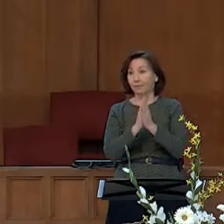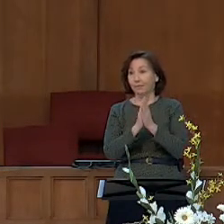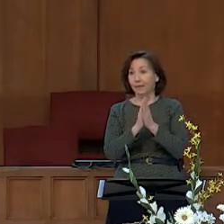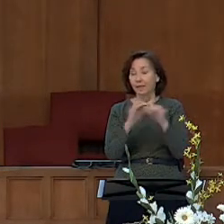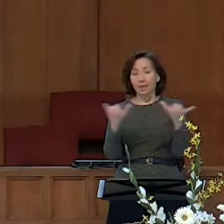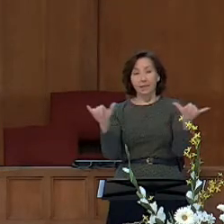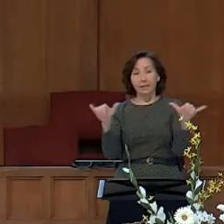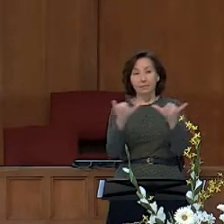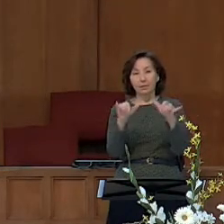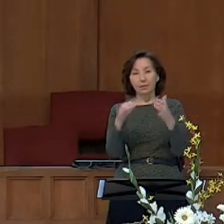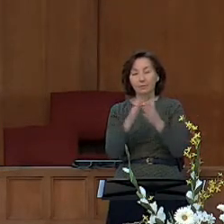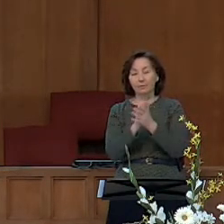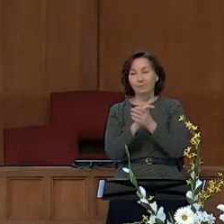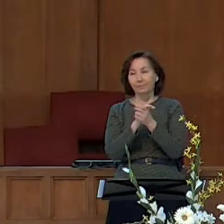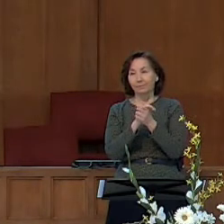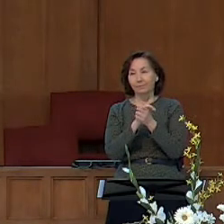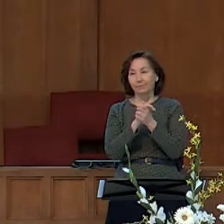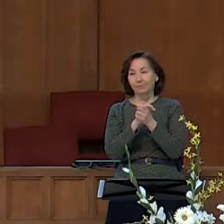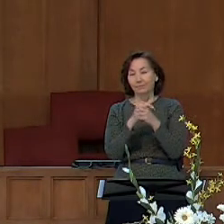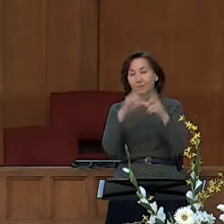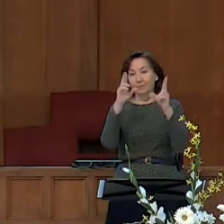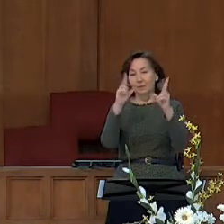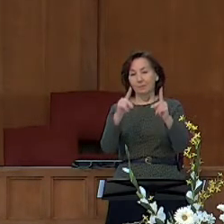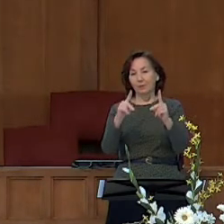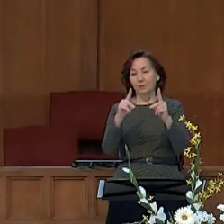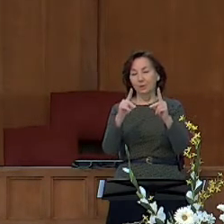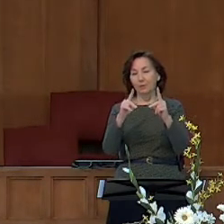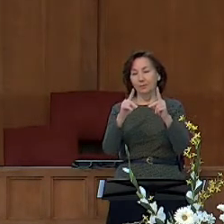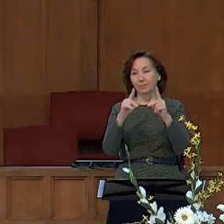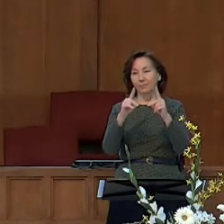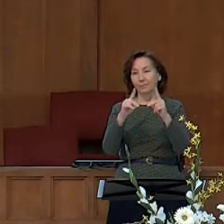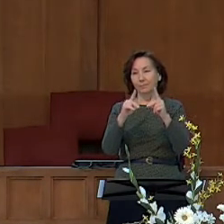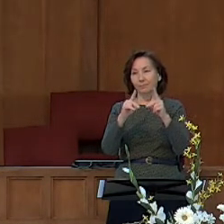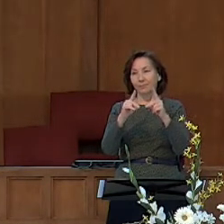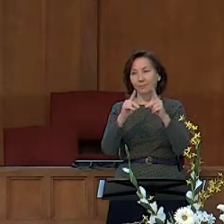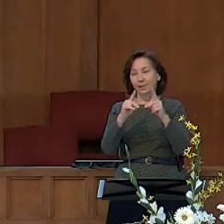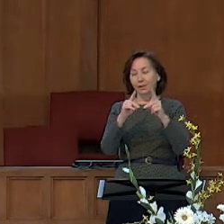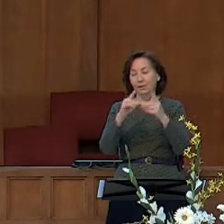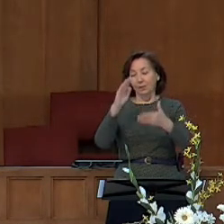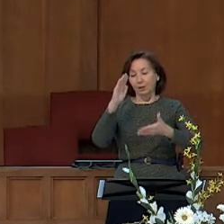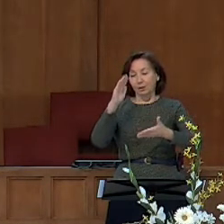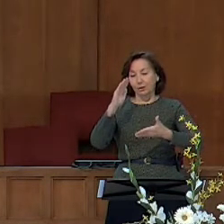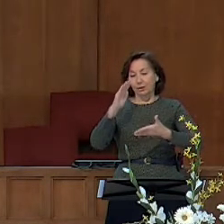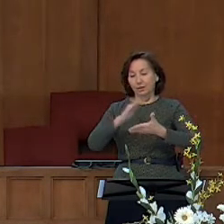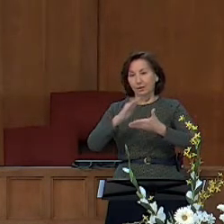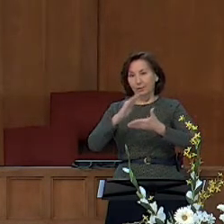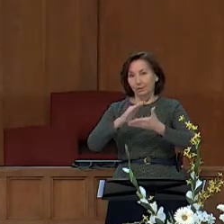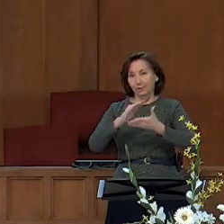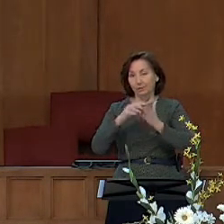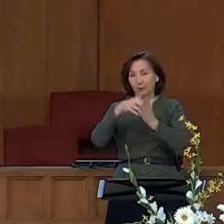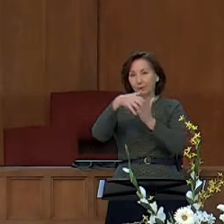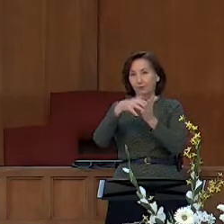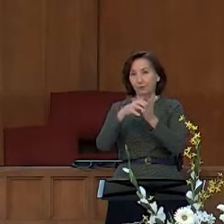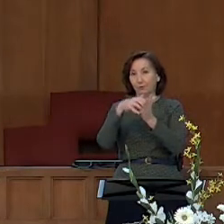measured by the person with the lower level of vulnerability.